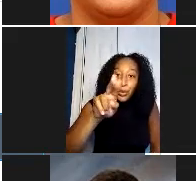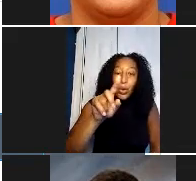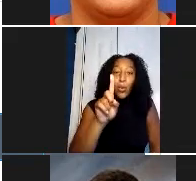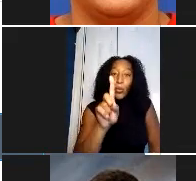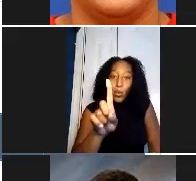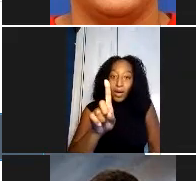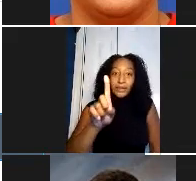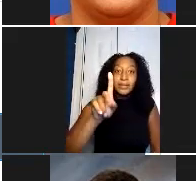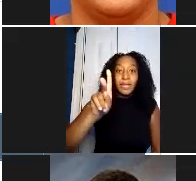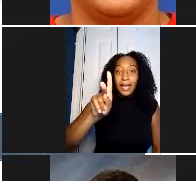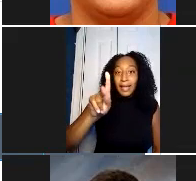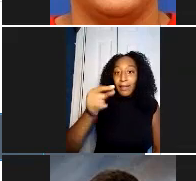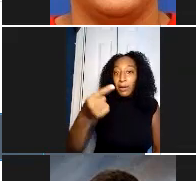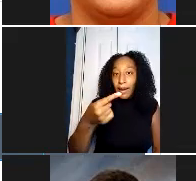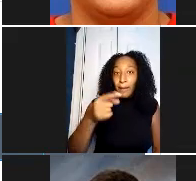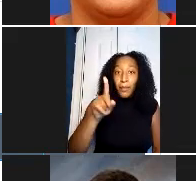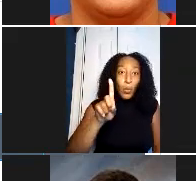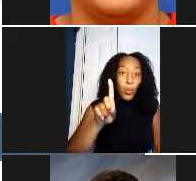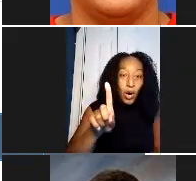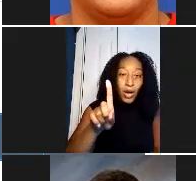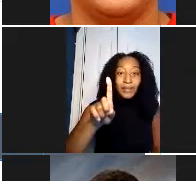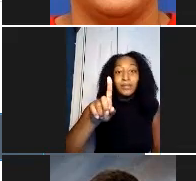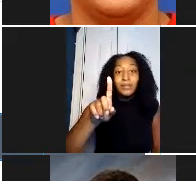Kelvin. When we measure,